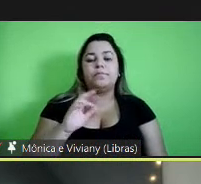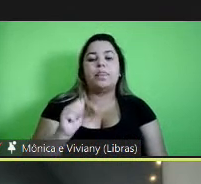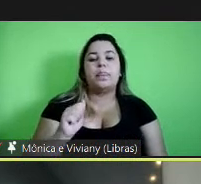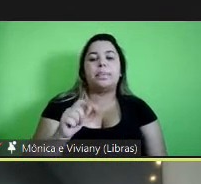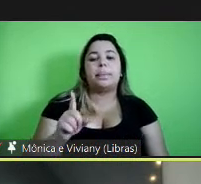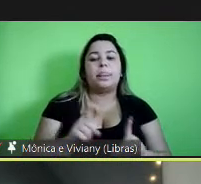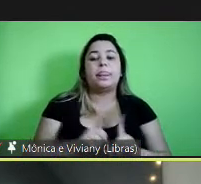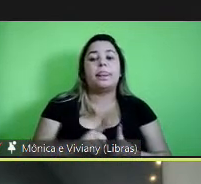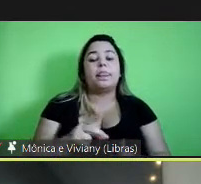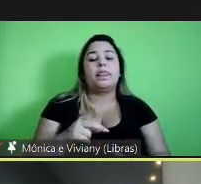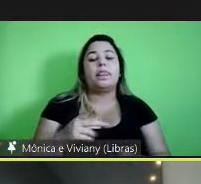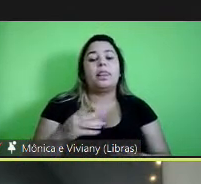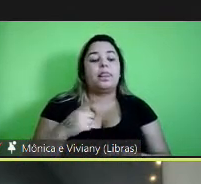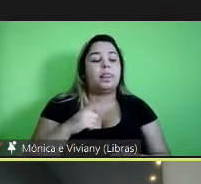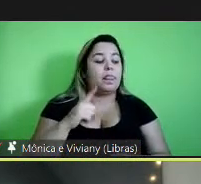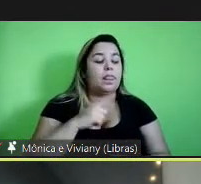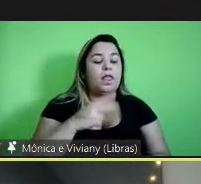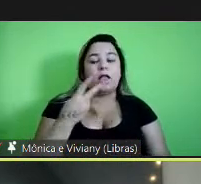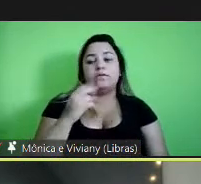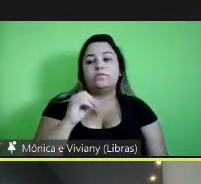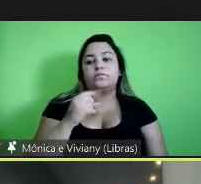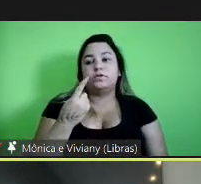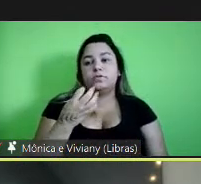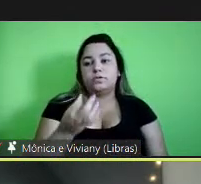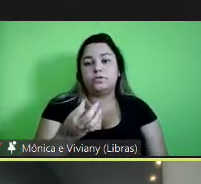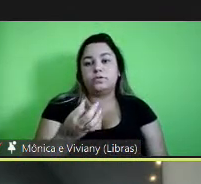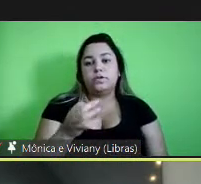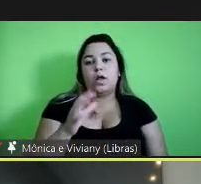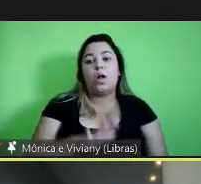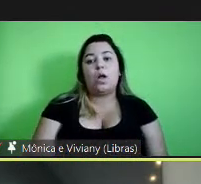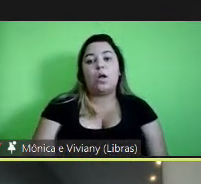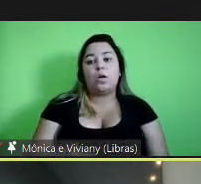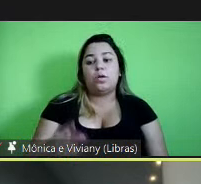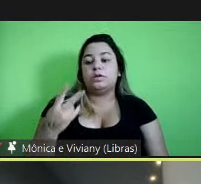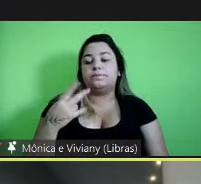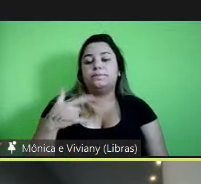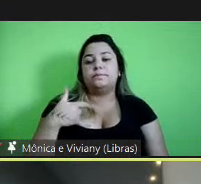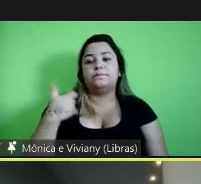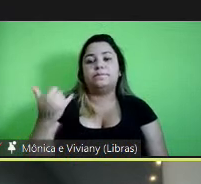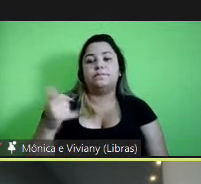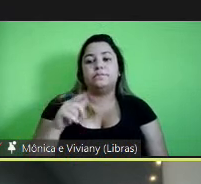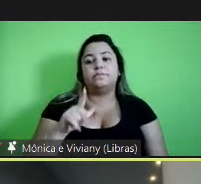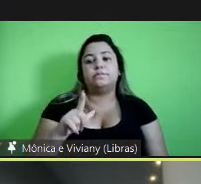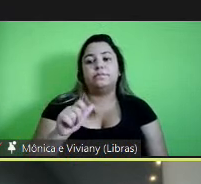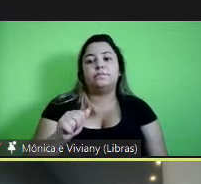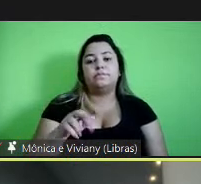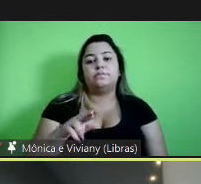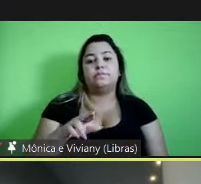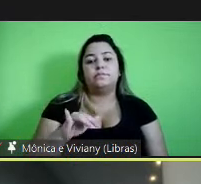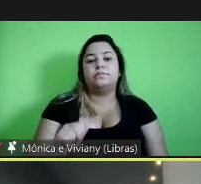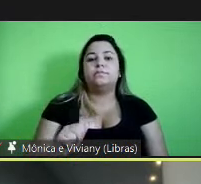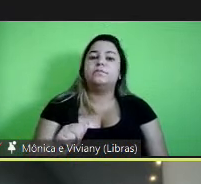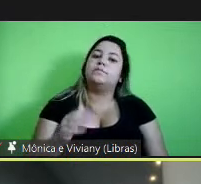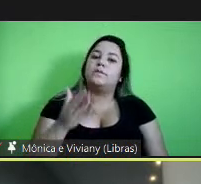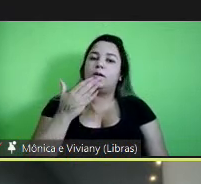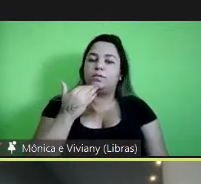the professionals that became part of this health, this network, and it